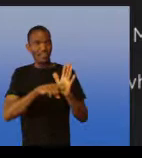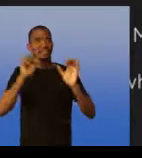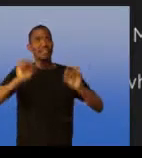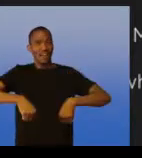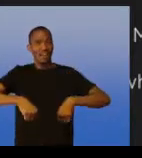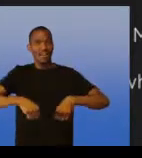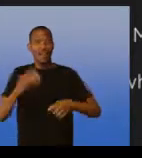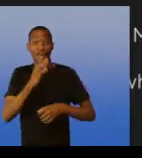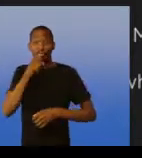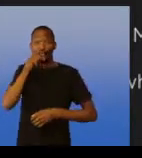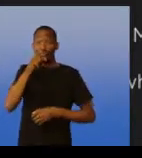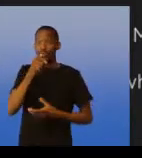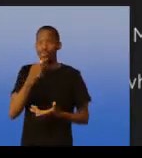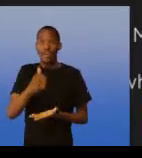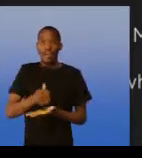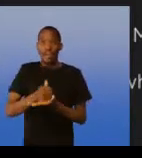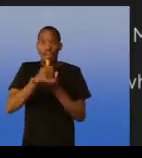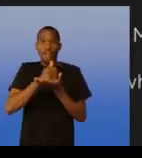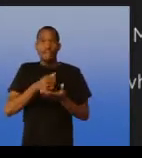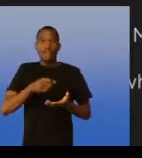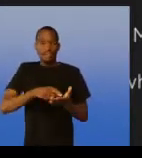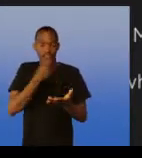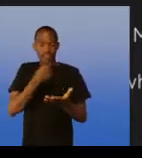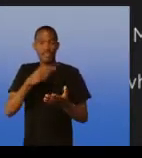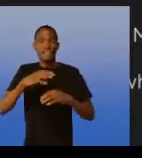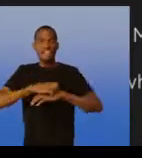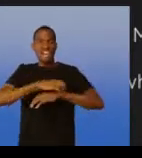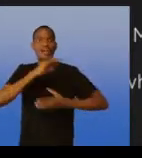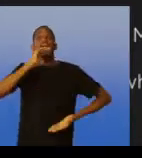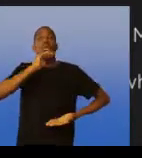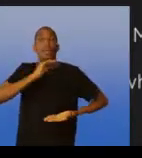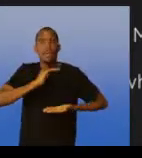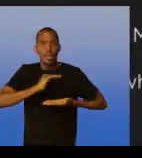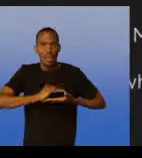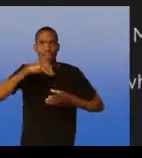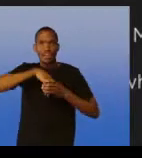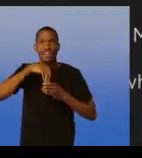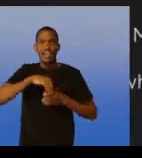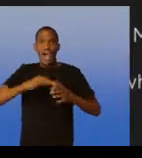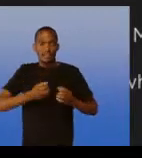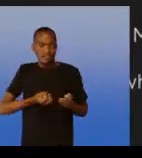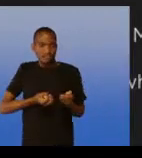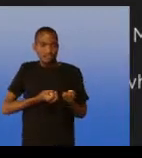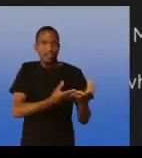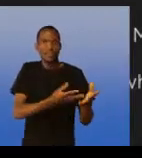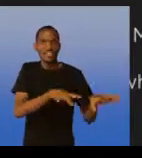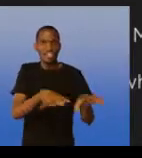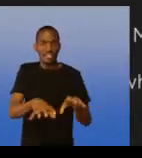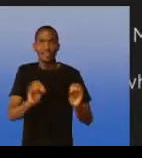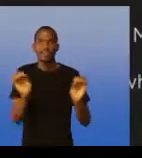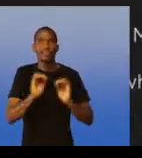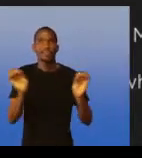because you are suppressing the viral load. Therefore, chances of you transmitting that virus to the child are also very